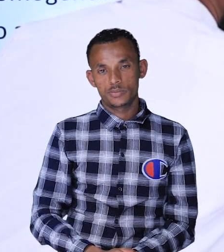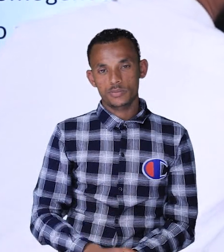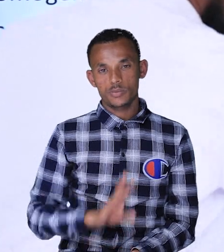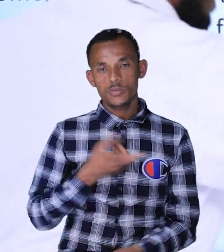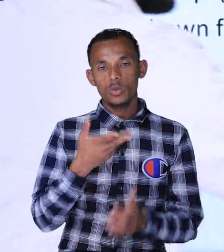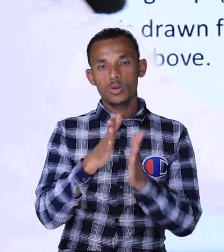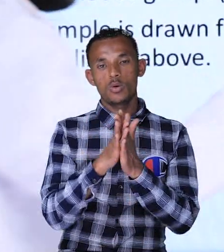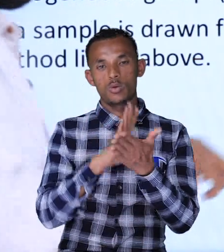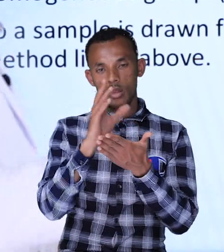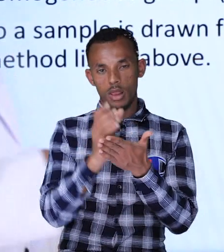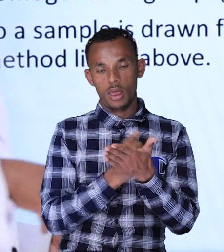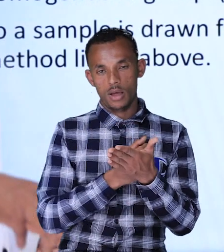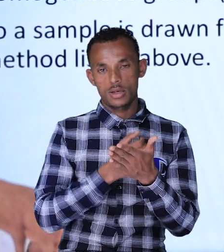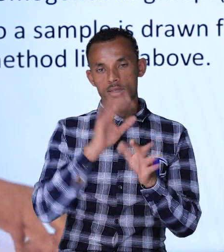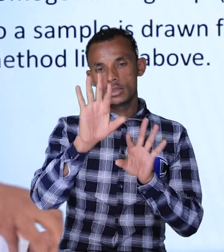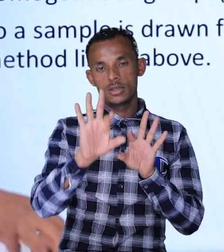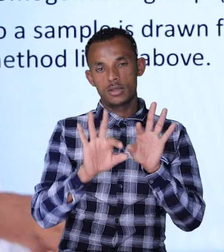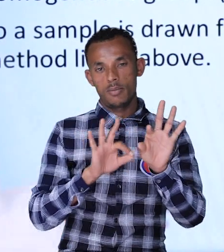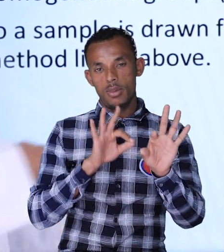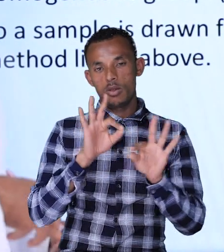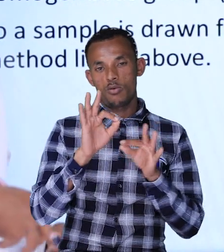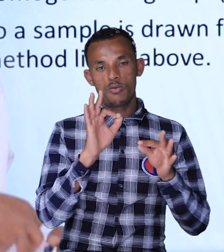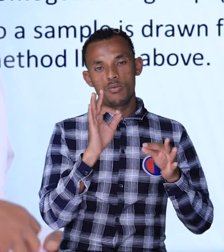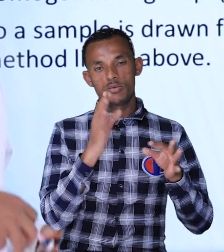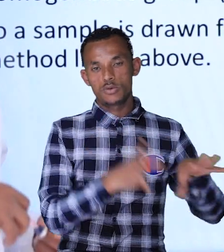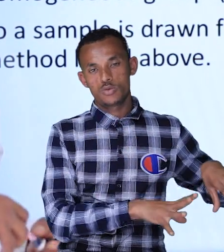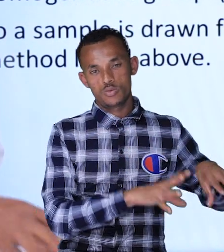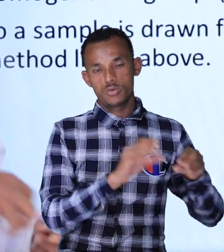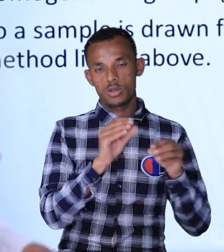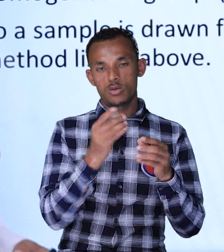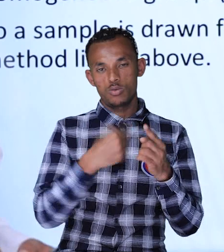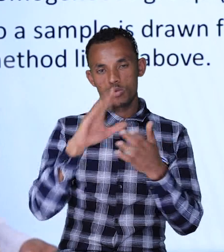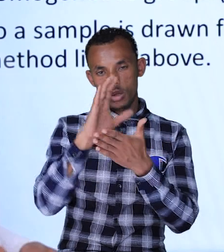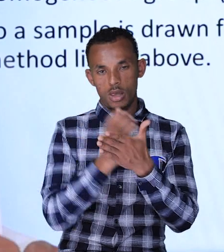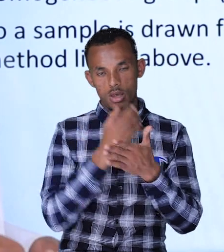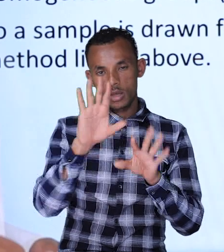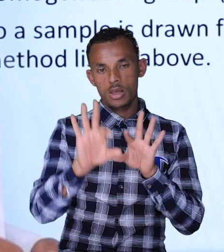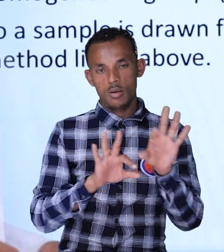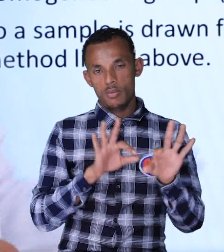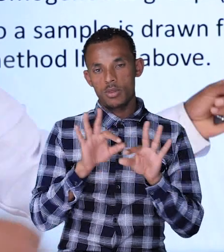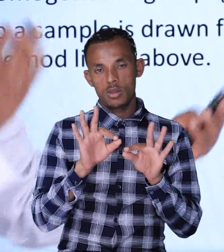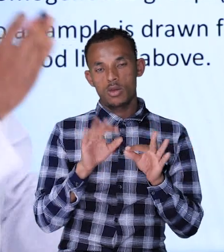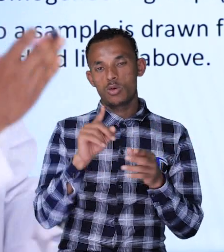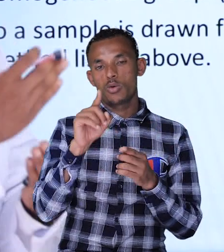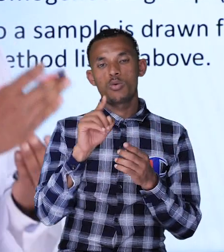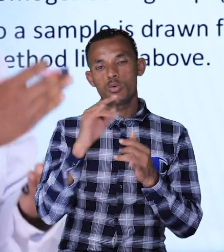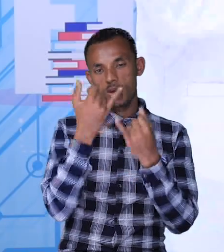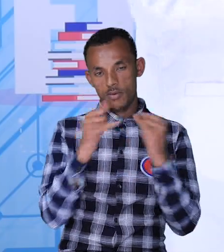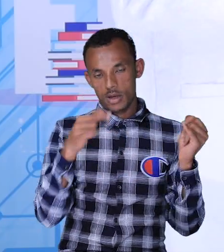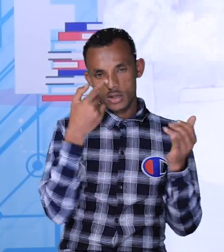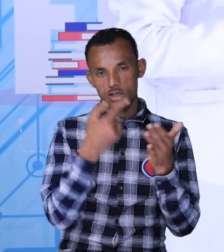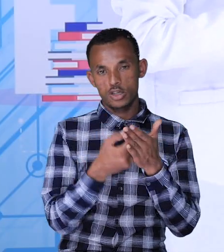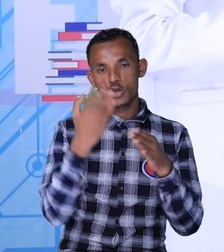we need to take a sample of students. So to take a sample, you have to divide this